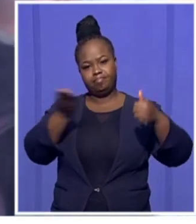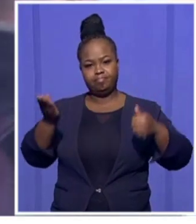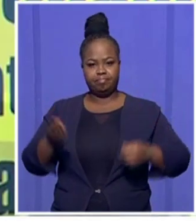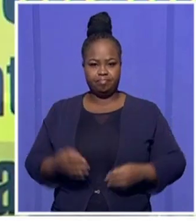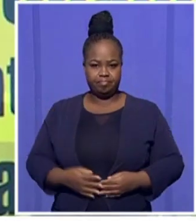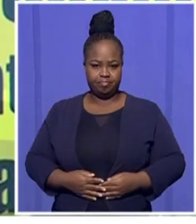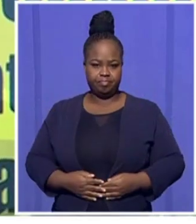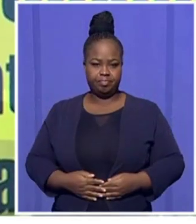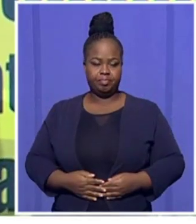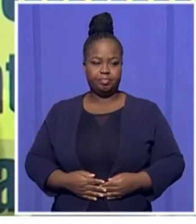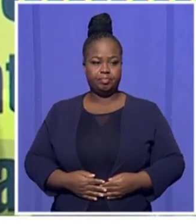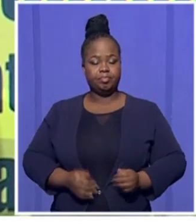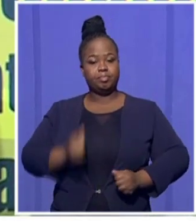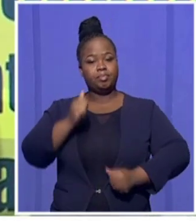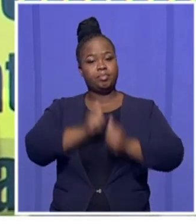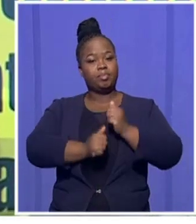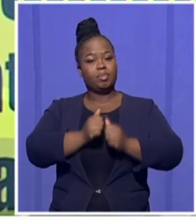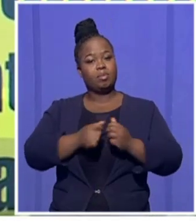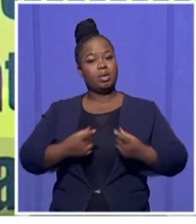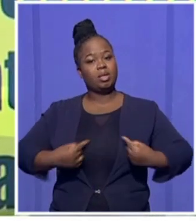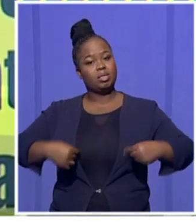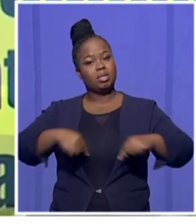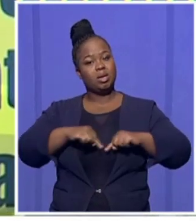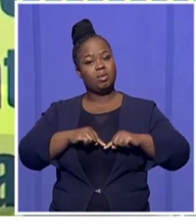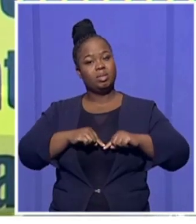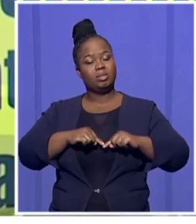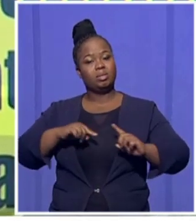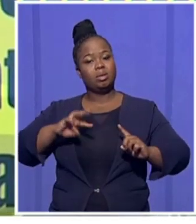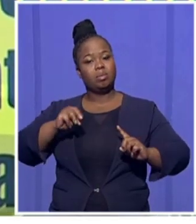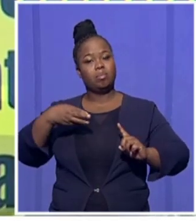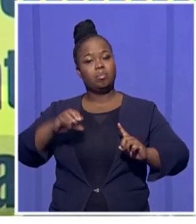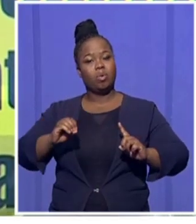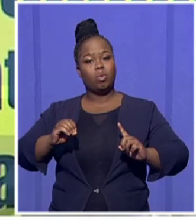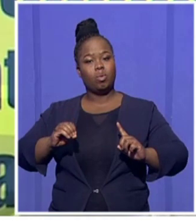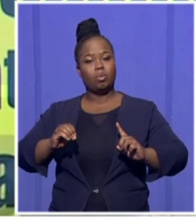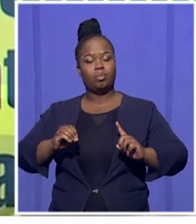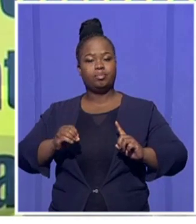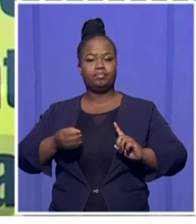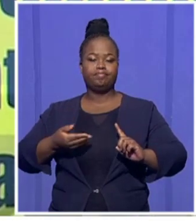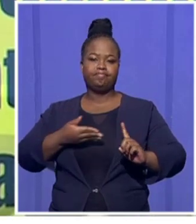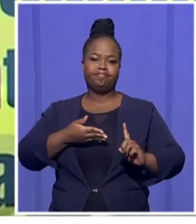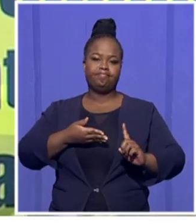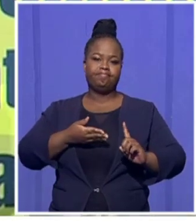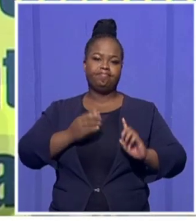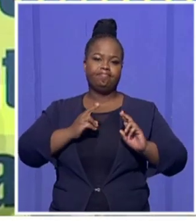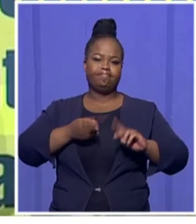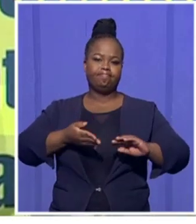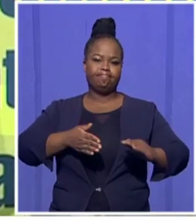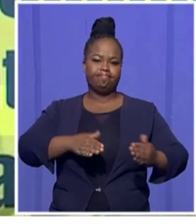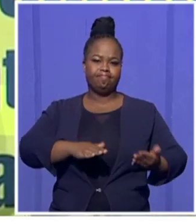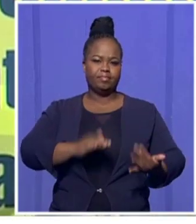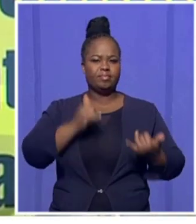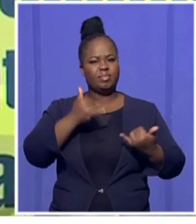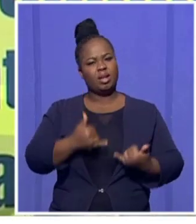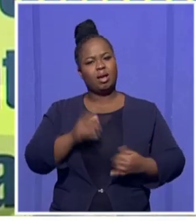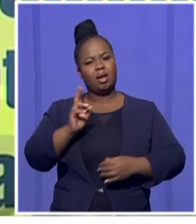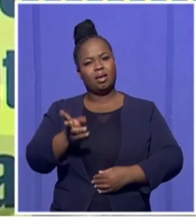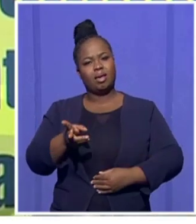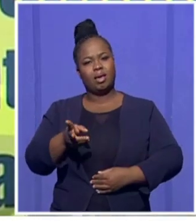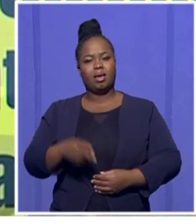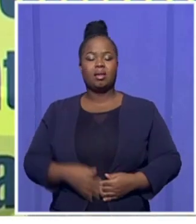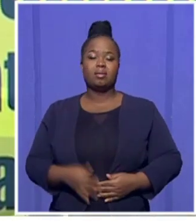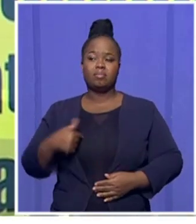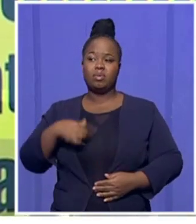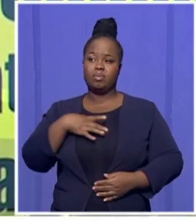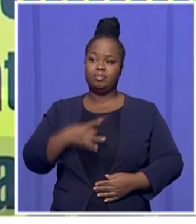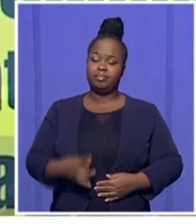Our brother Mpho is no more. I wish to take this opportunity once again on behalf of